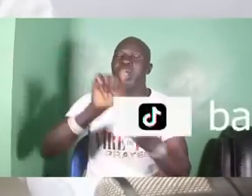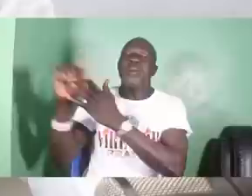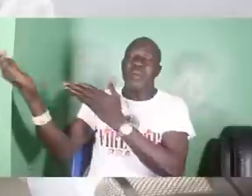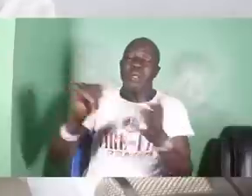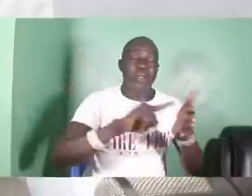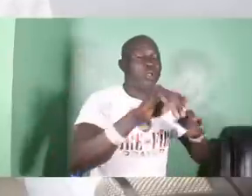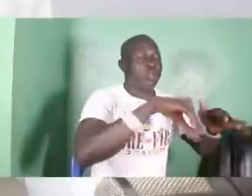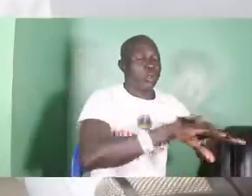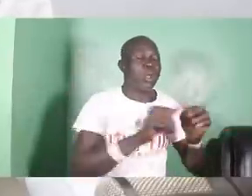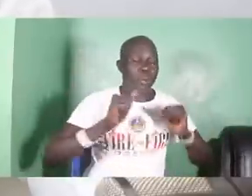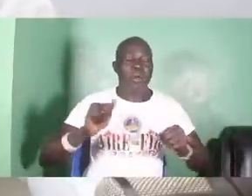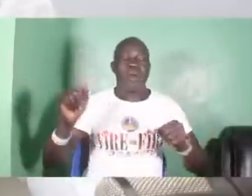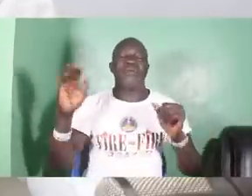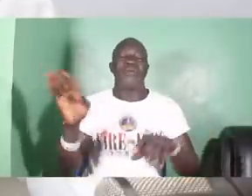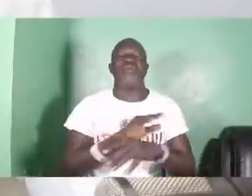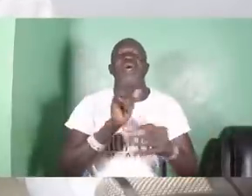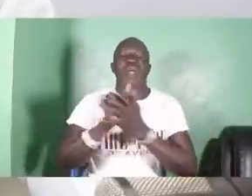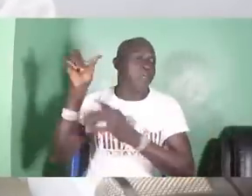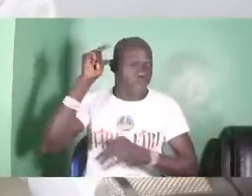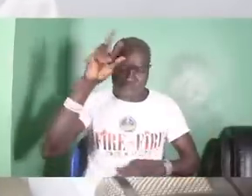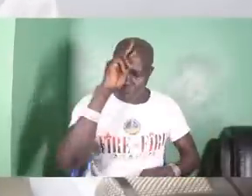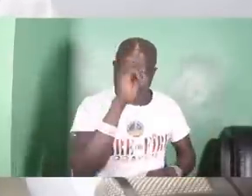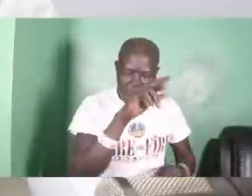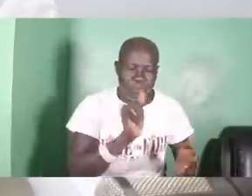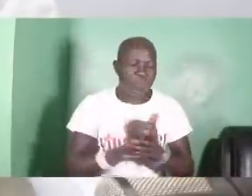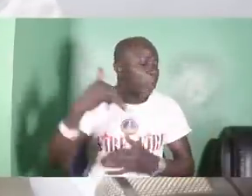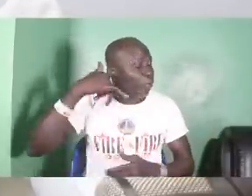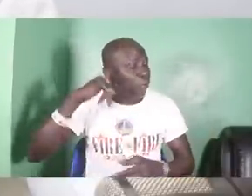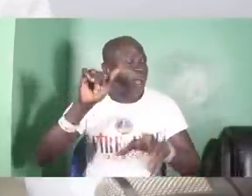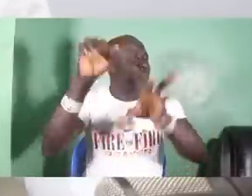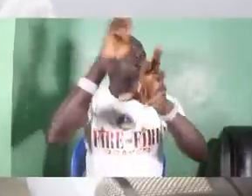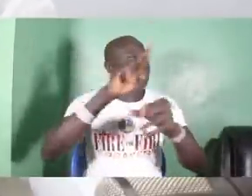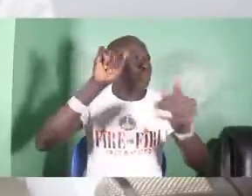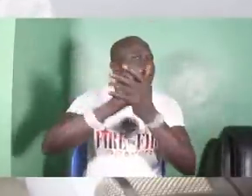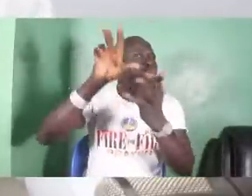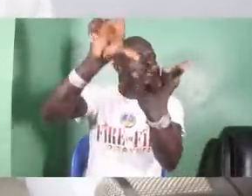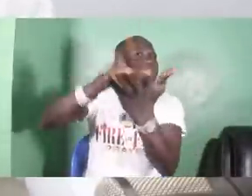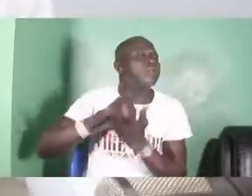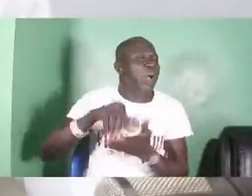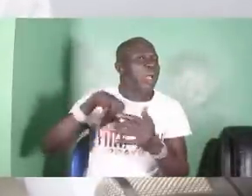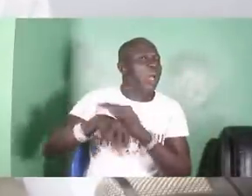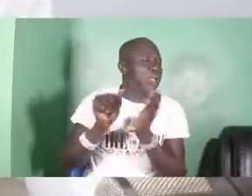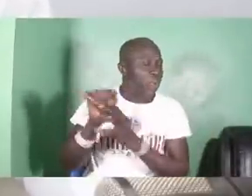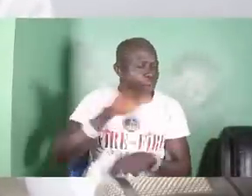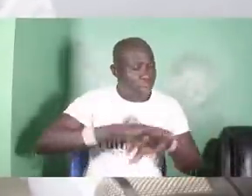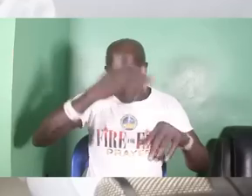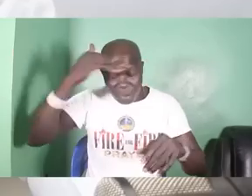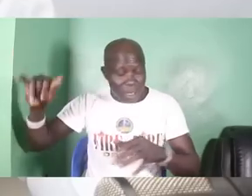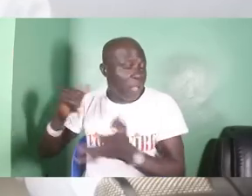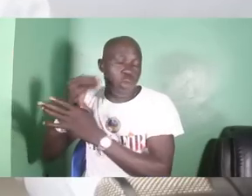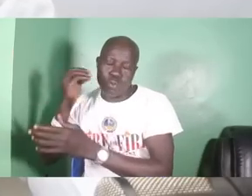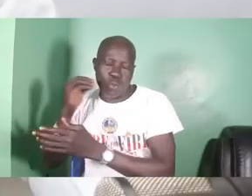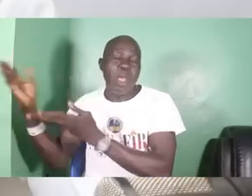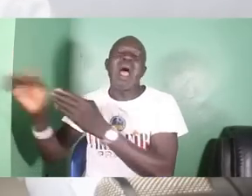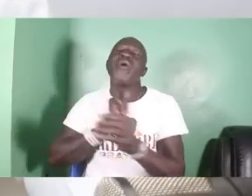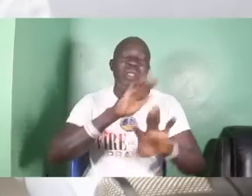bo. Bring it. O ma ni agbara. It's be powerful. E gbo mi sa. This is sir. Phone to fi gba la mo gba bi esi le. Awon e gba gbe ru e. You don't forget so. Mo